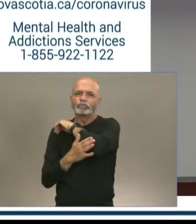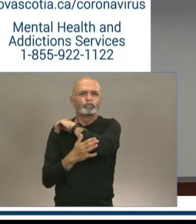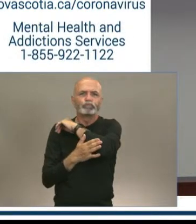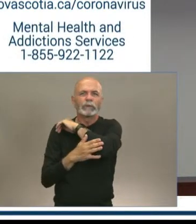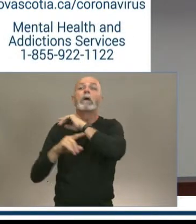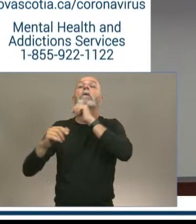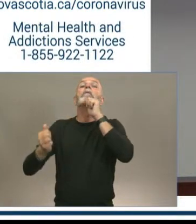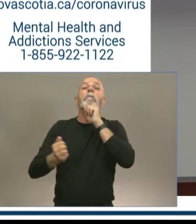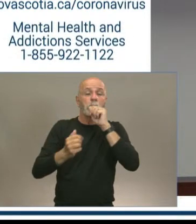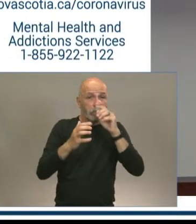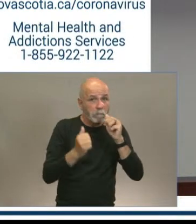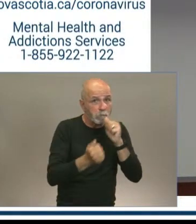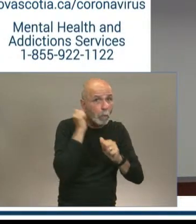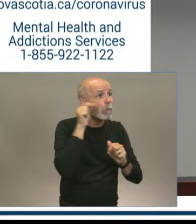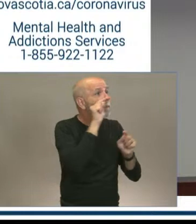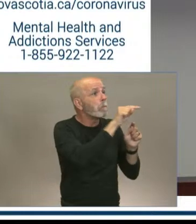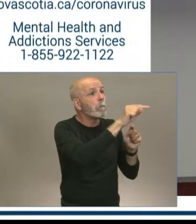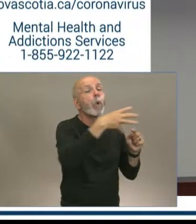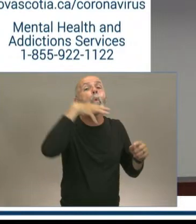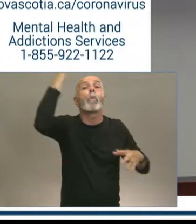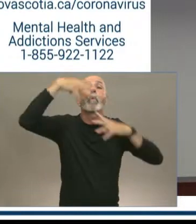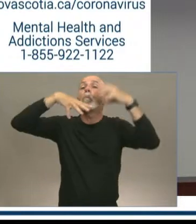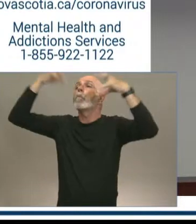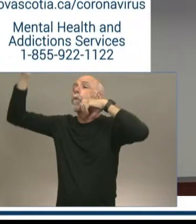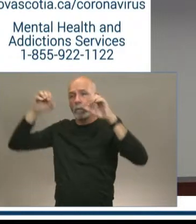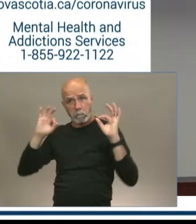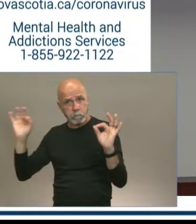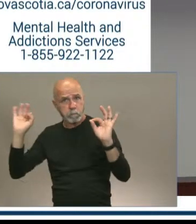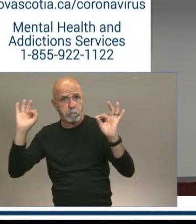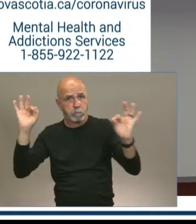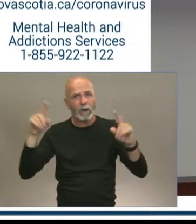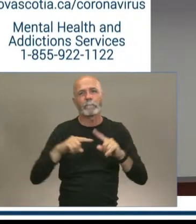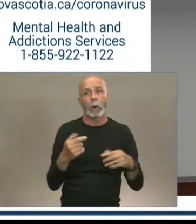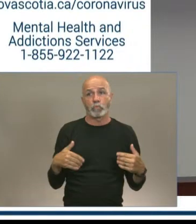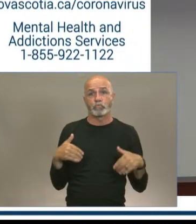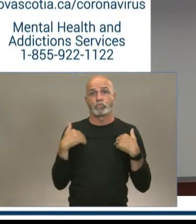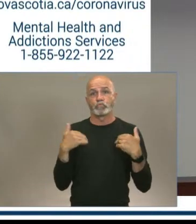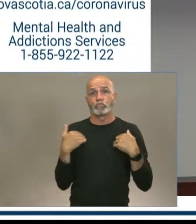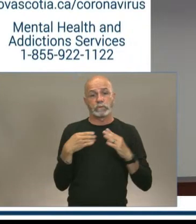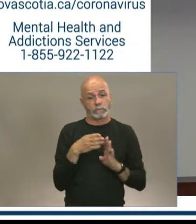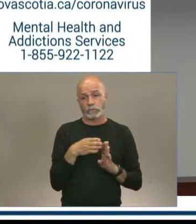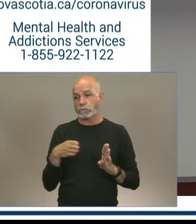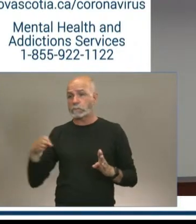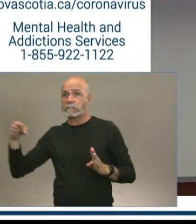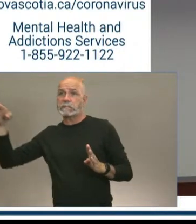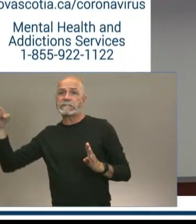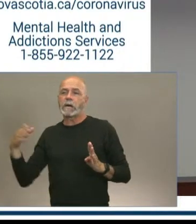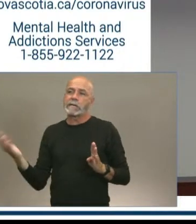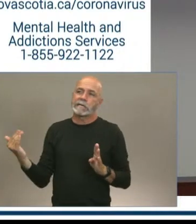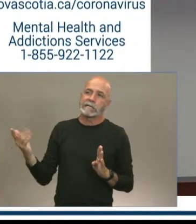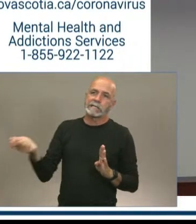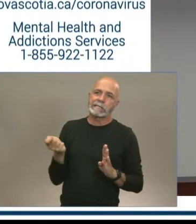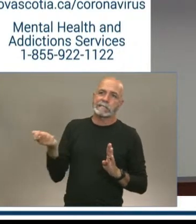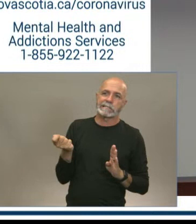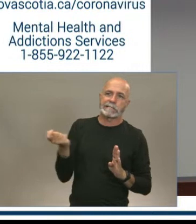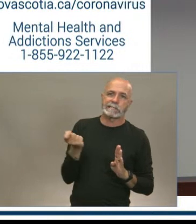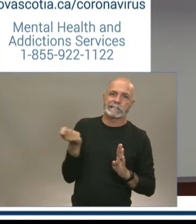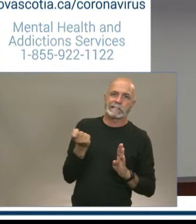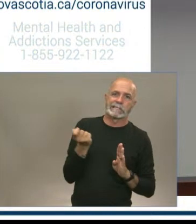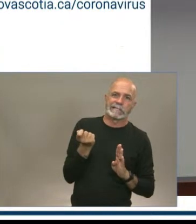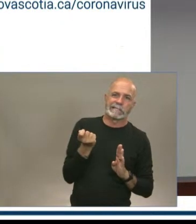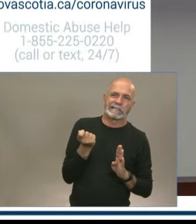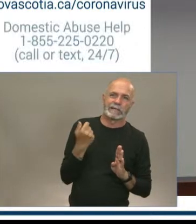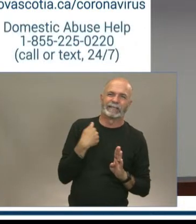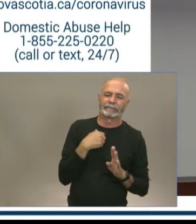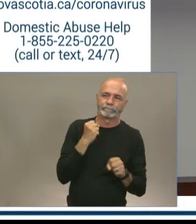and maybe this is the parental effect. The younger youth are having higher vaccine uptakes. So we need to make sure that